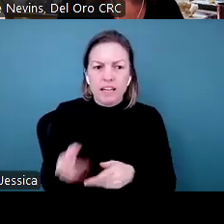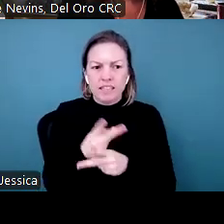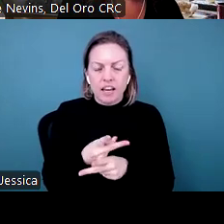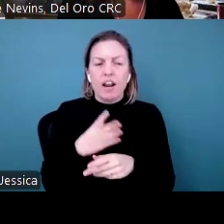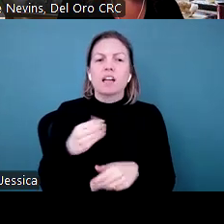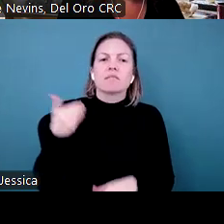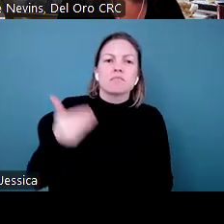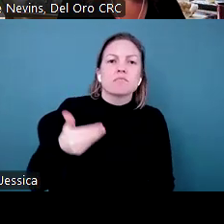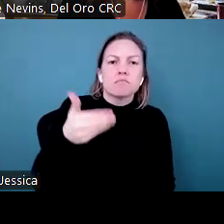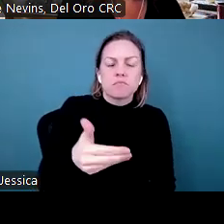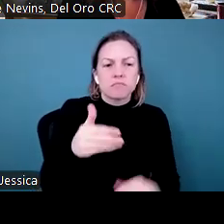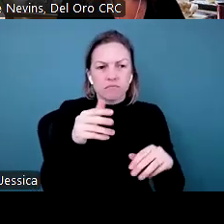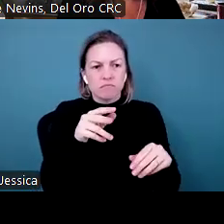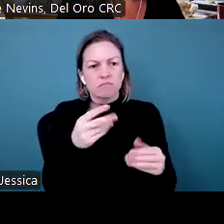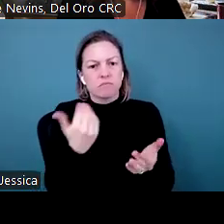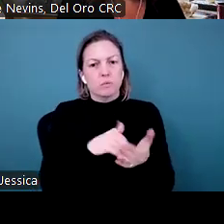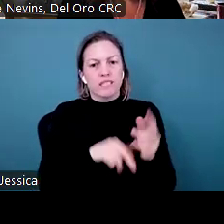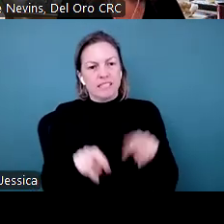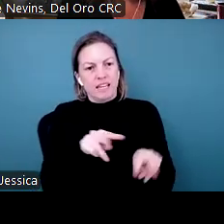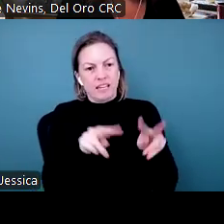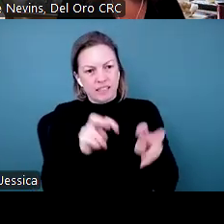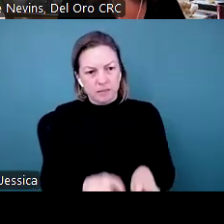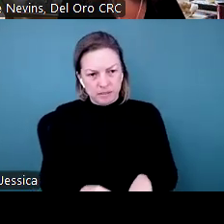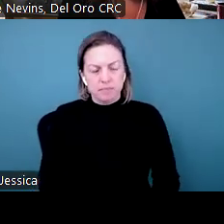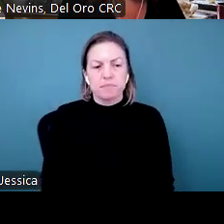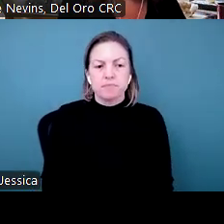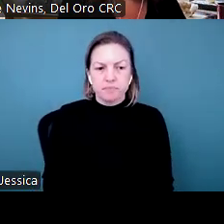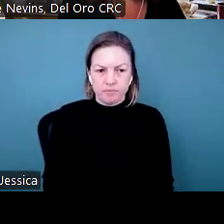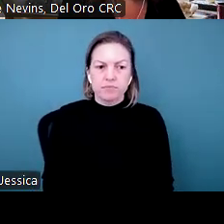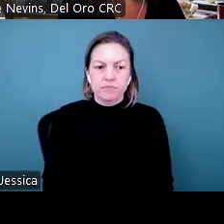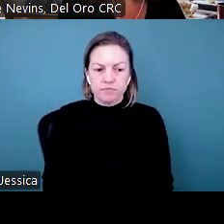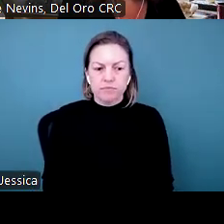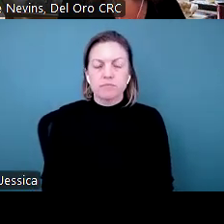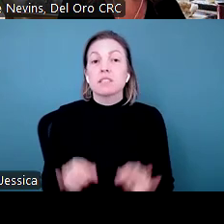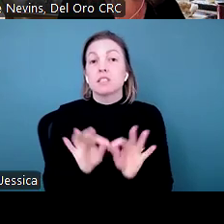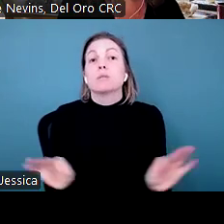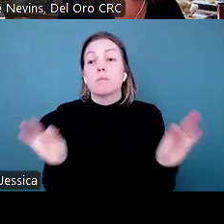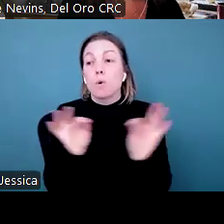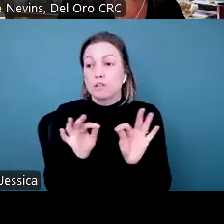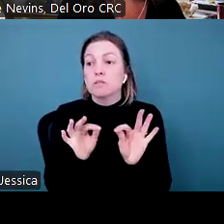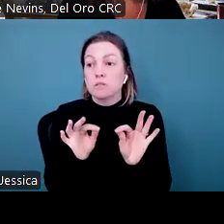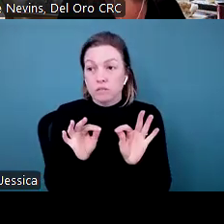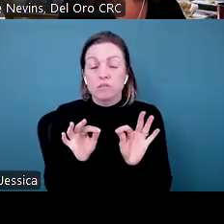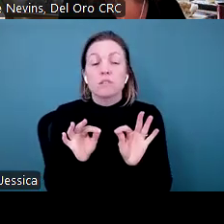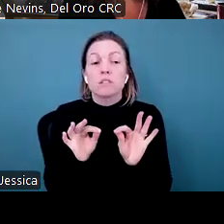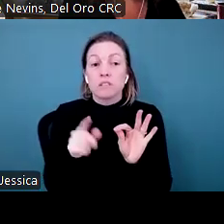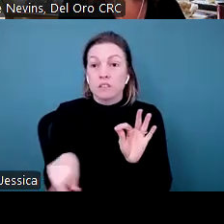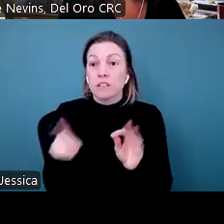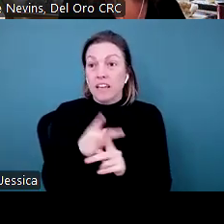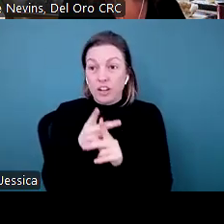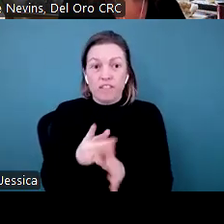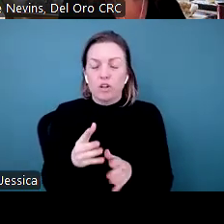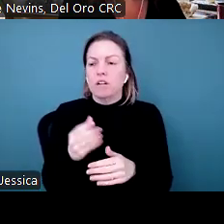reassessments. It's important, of course, as noted already this morning, caregivers are highly